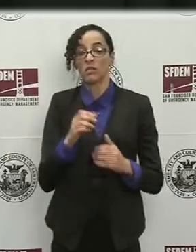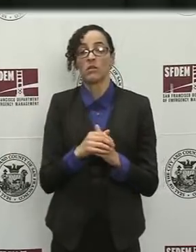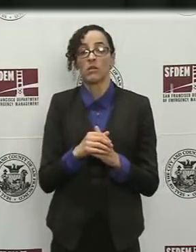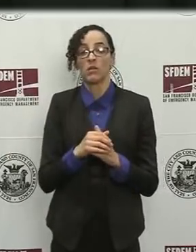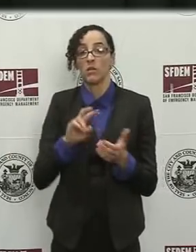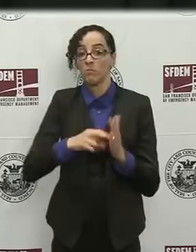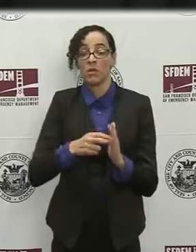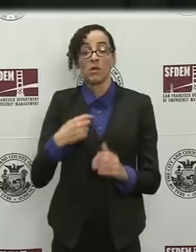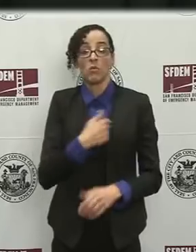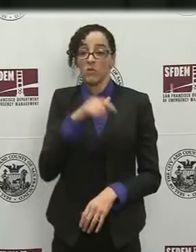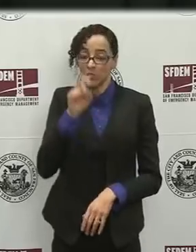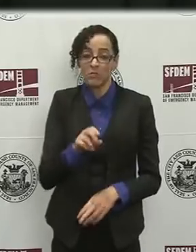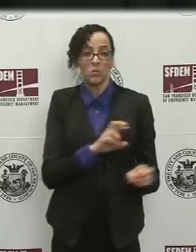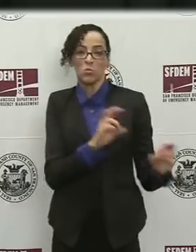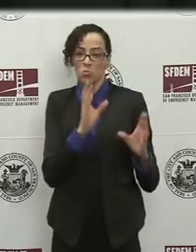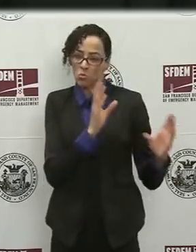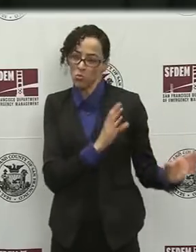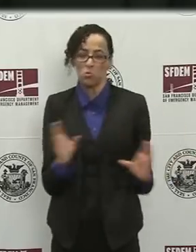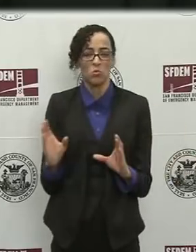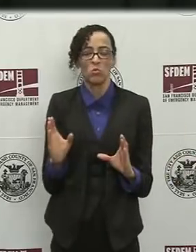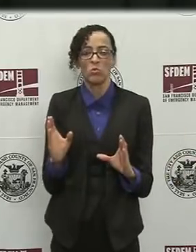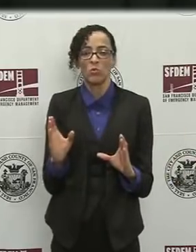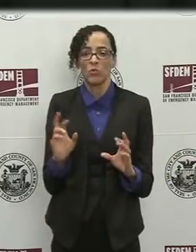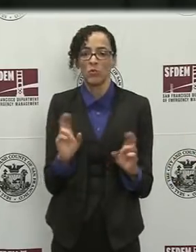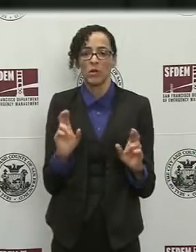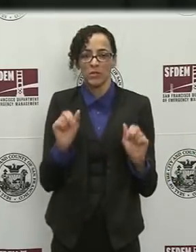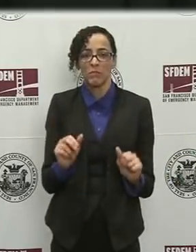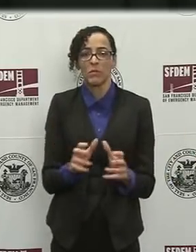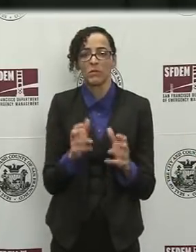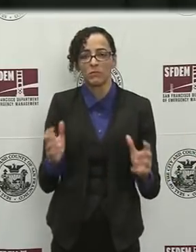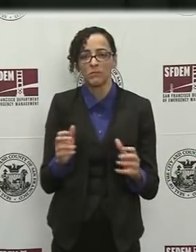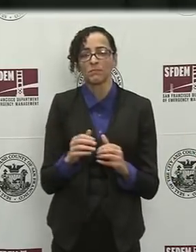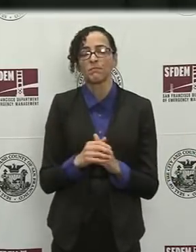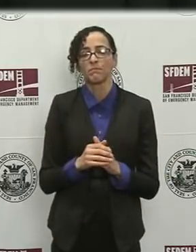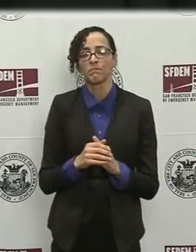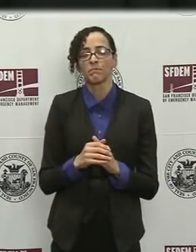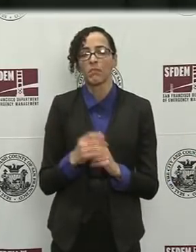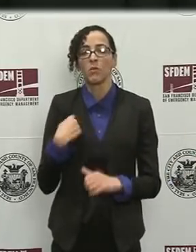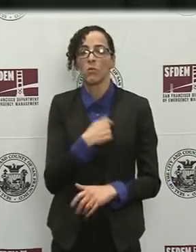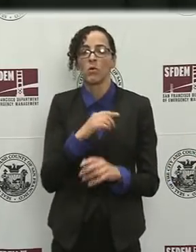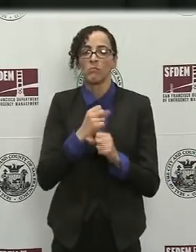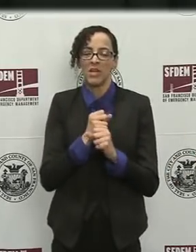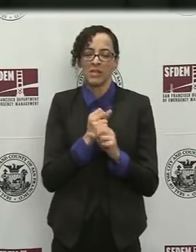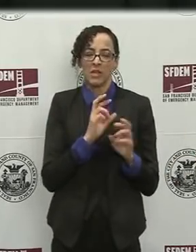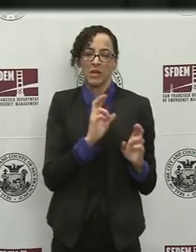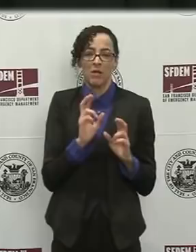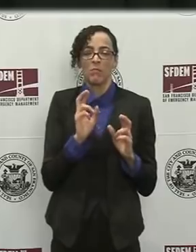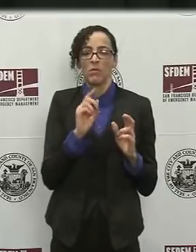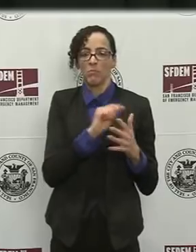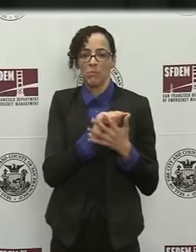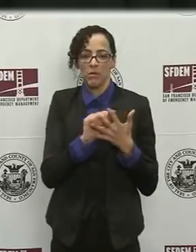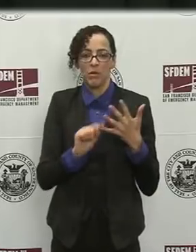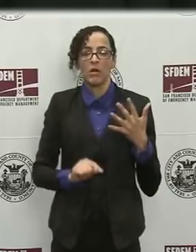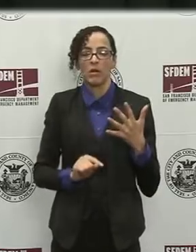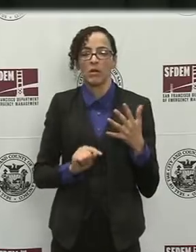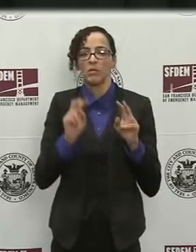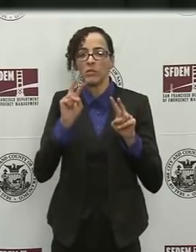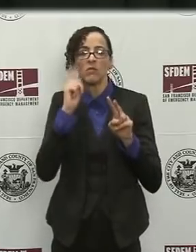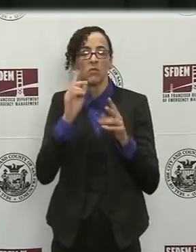can. We are making progress in surge preparation, and I would like to share a few highlights